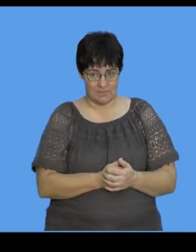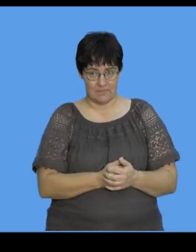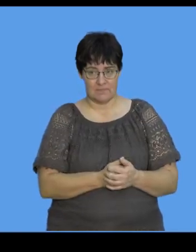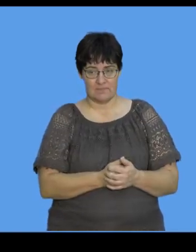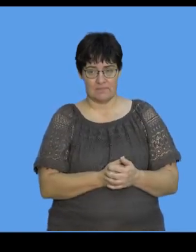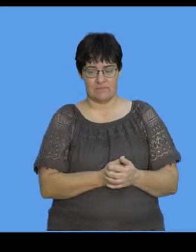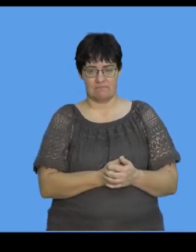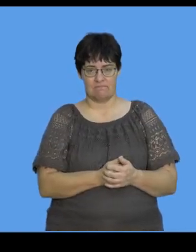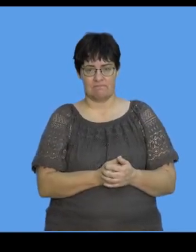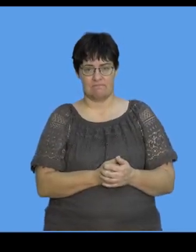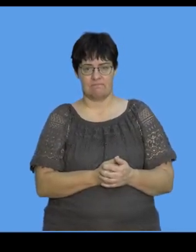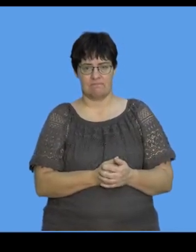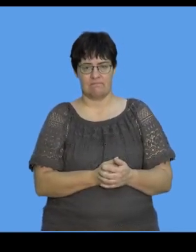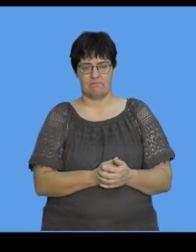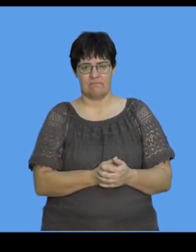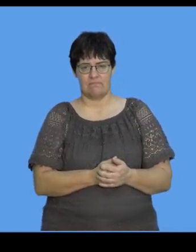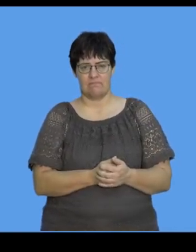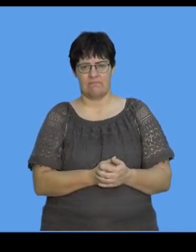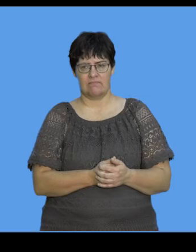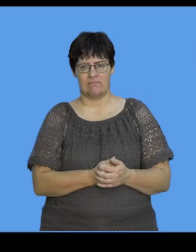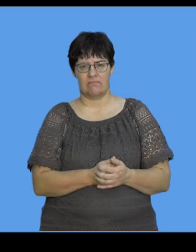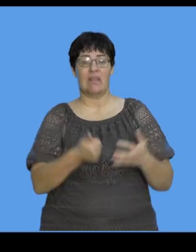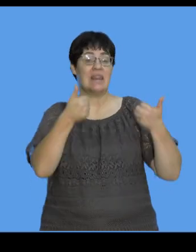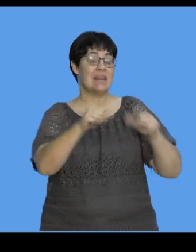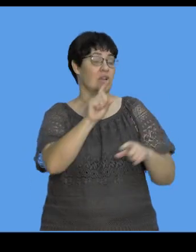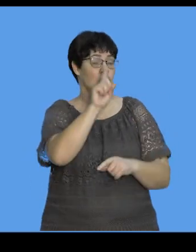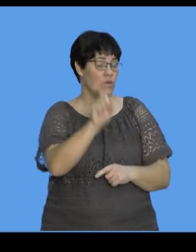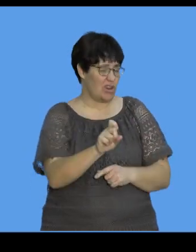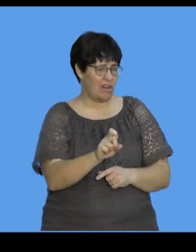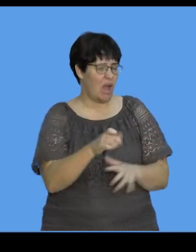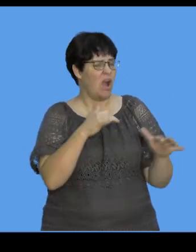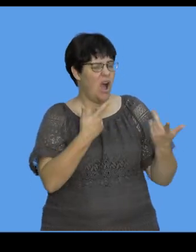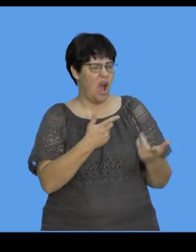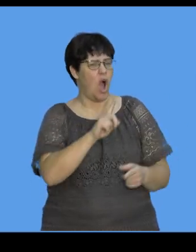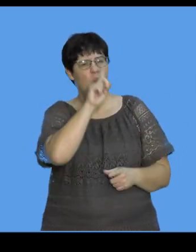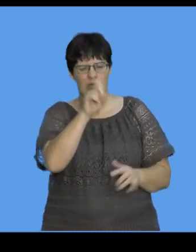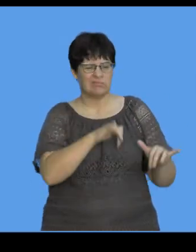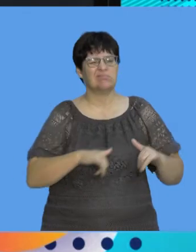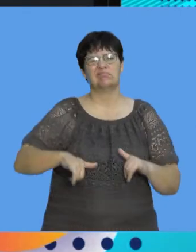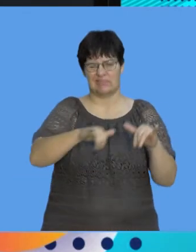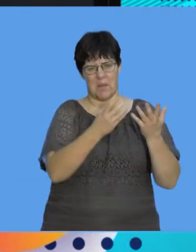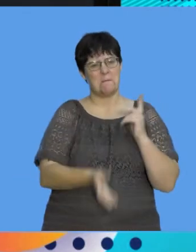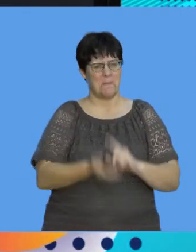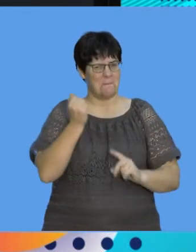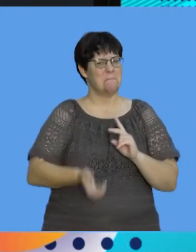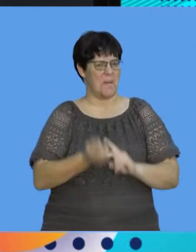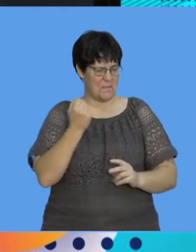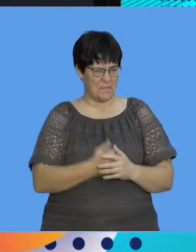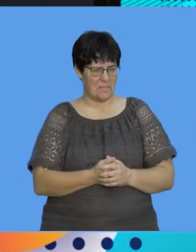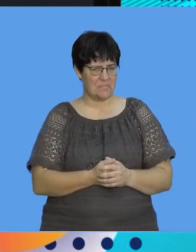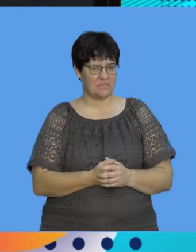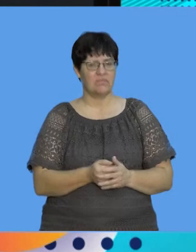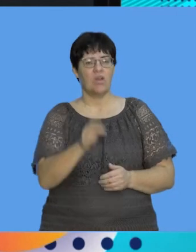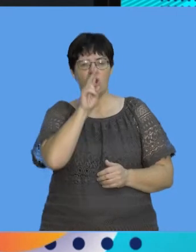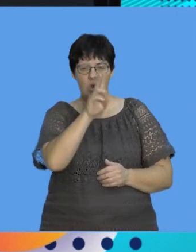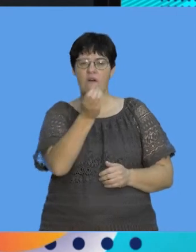answer. Okay, guys. Our next question, I think, could be a common question that we're going to ask on this. And as I said to you earlier, go and have a